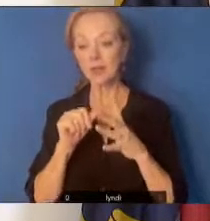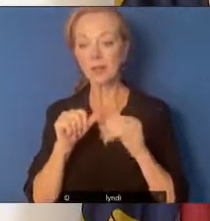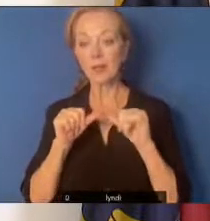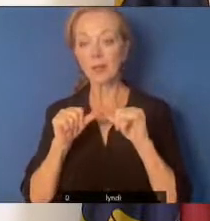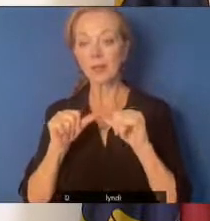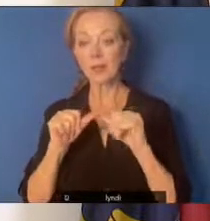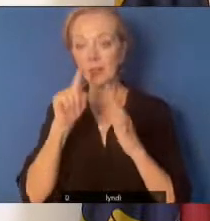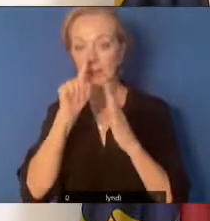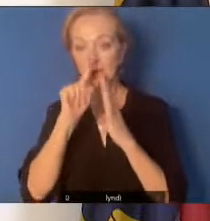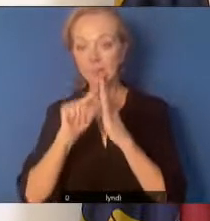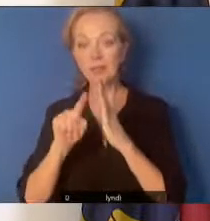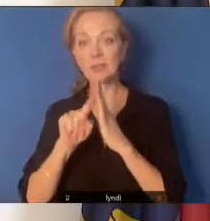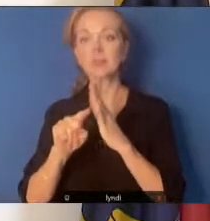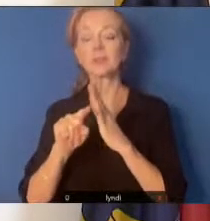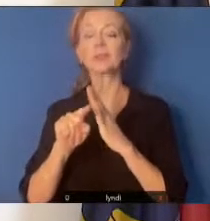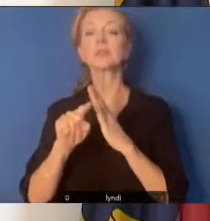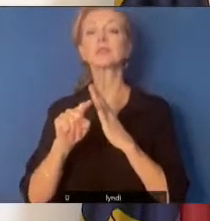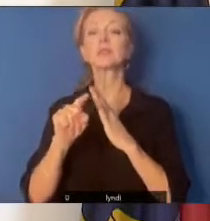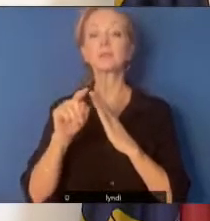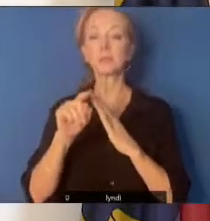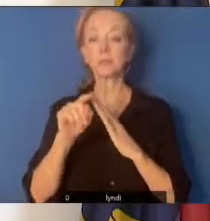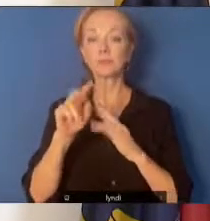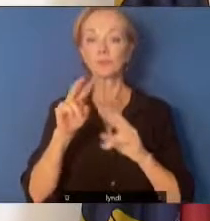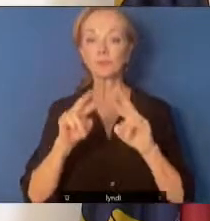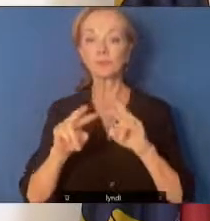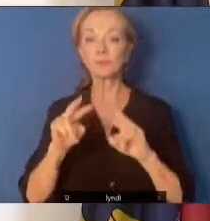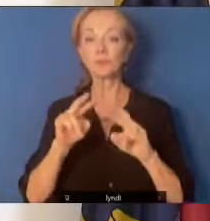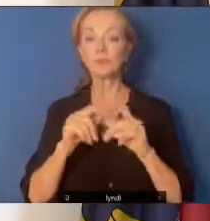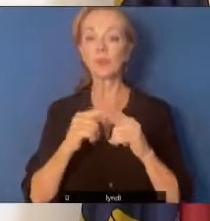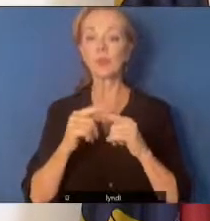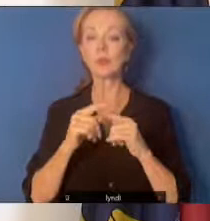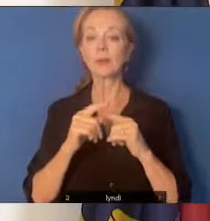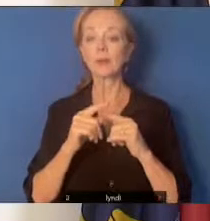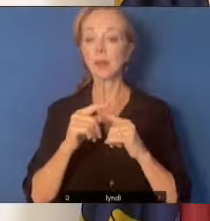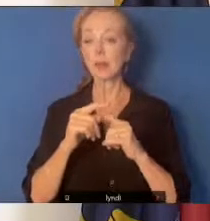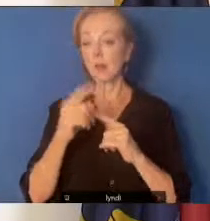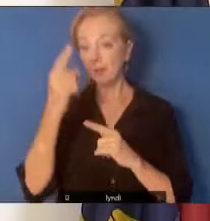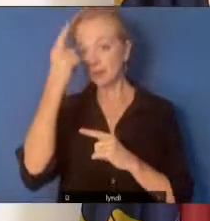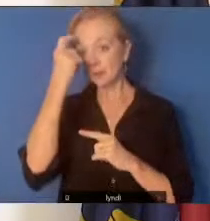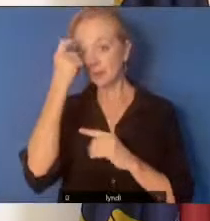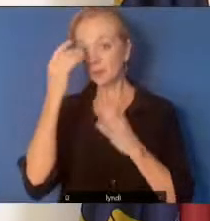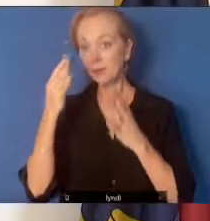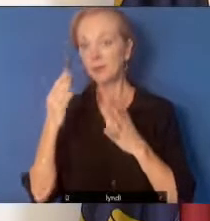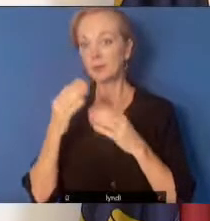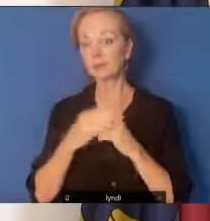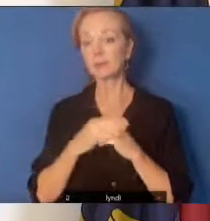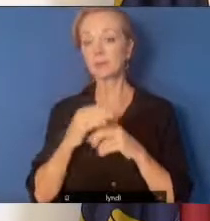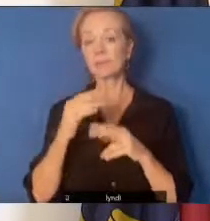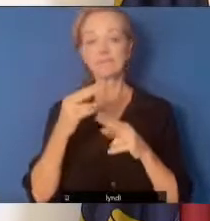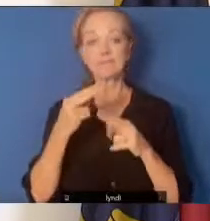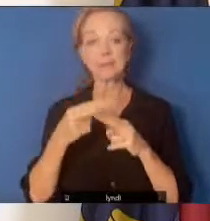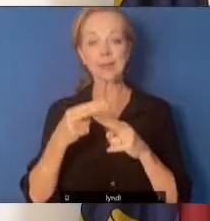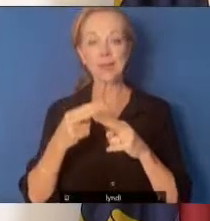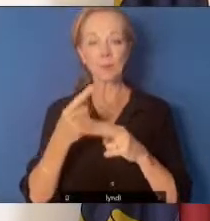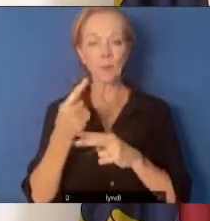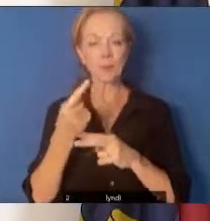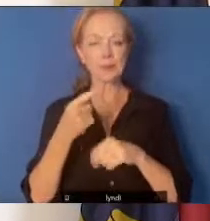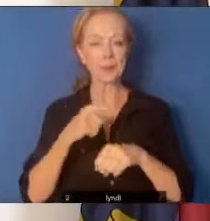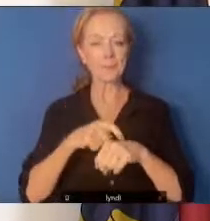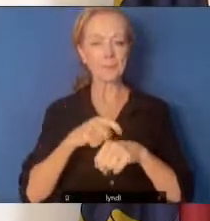their investigation. The suspect, who I will only mention one time in this